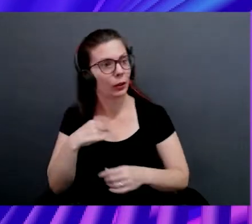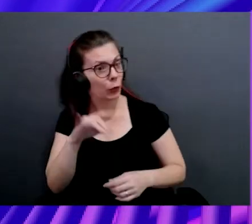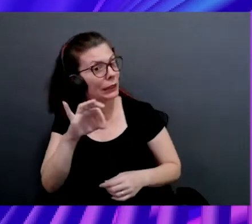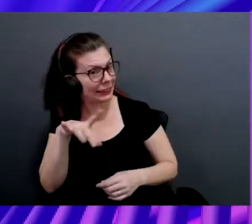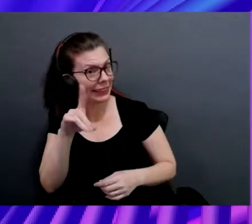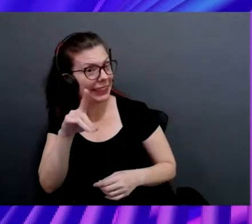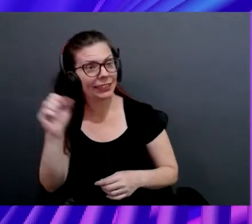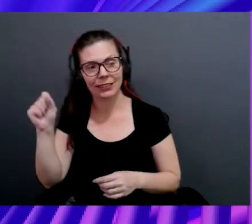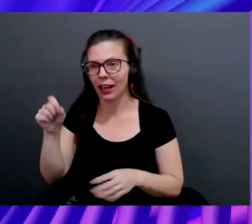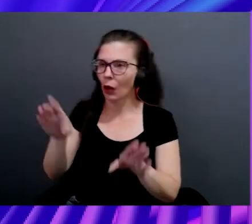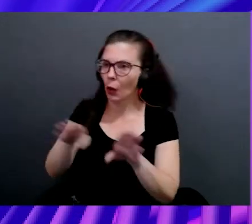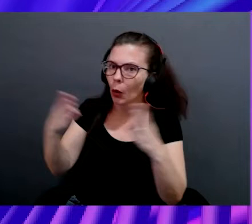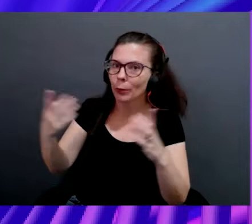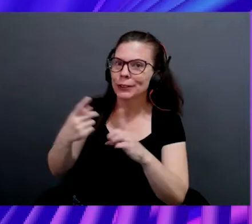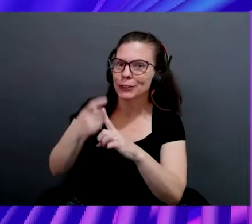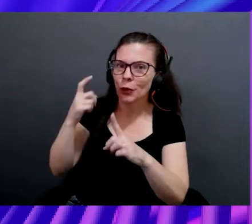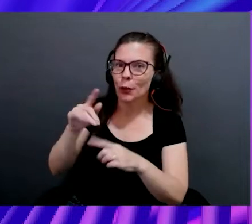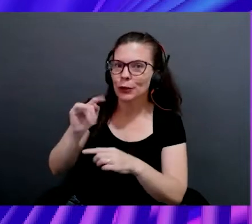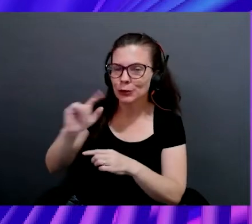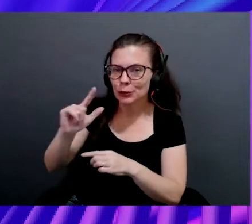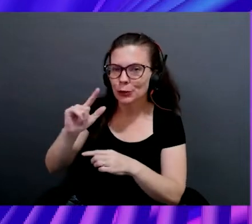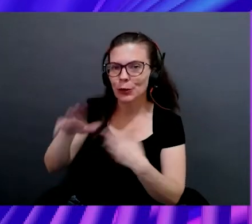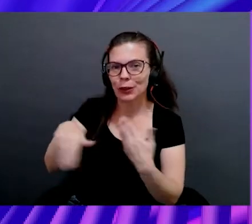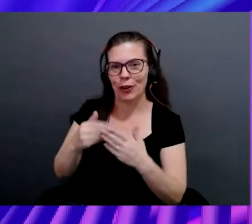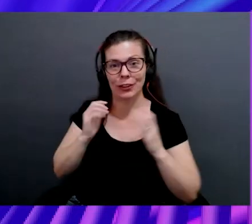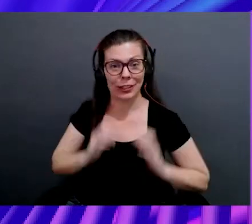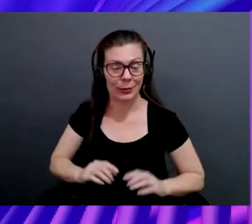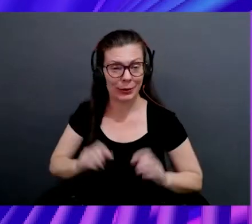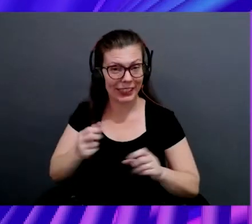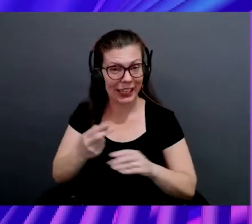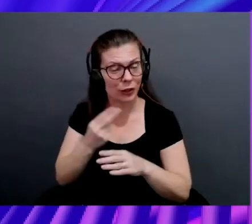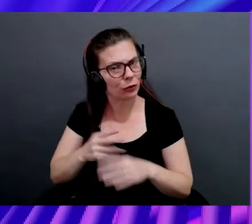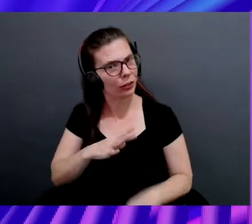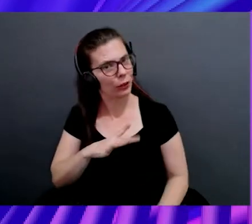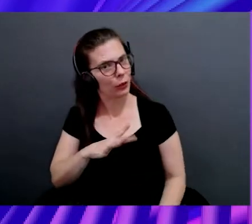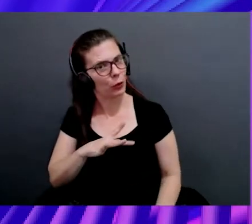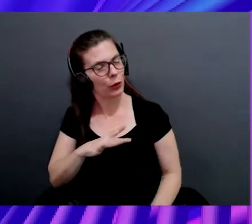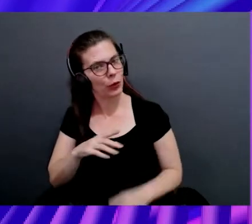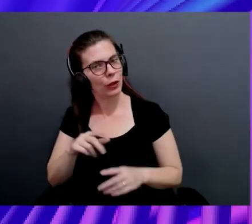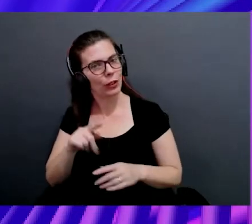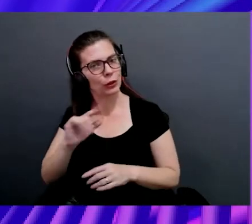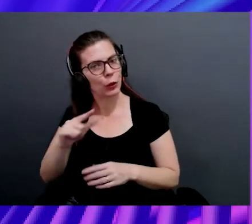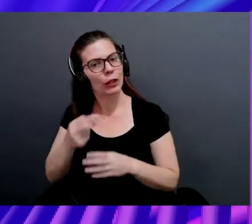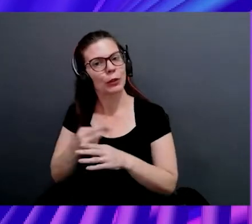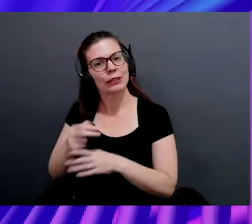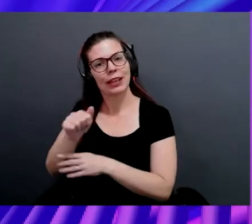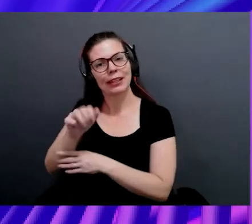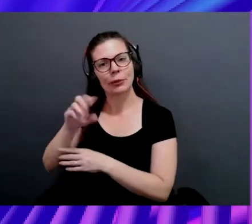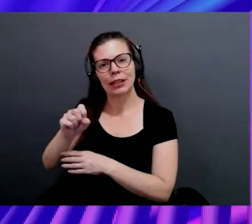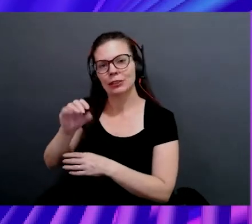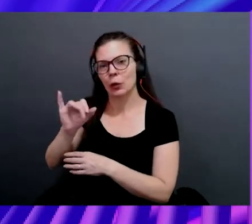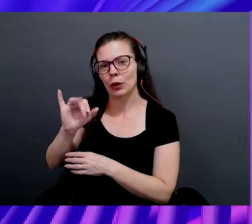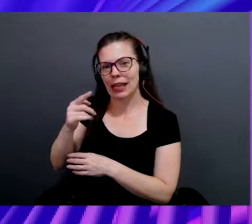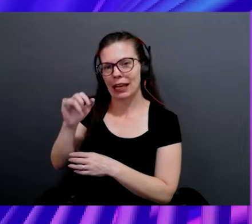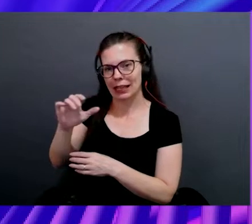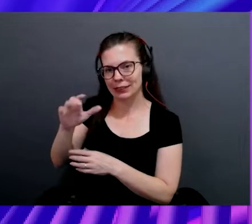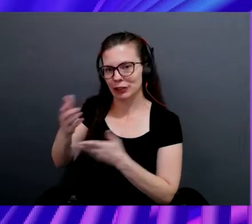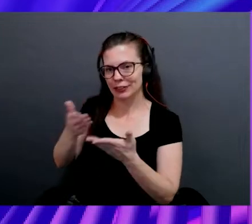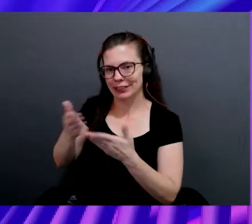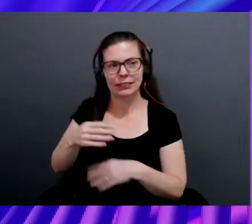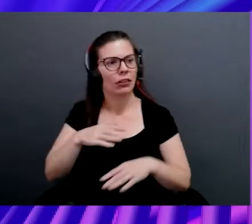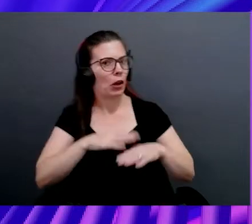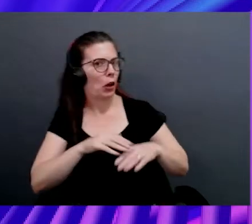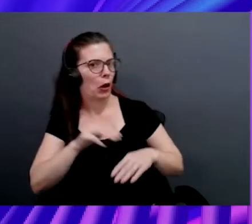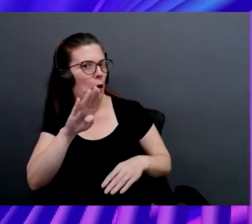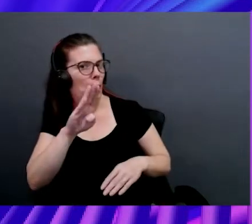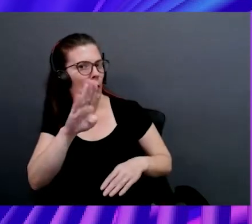built an open source tool that all customers can use. It is a very cool tool that uses AWS organic services. It's on the web. for the